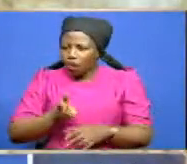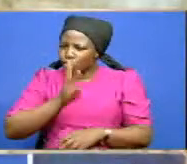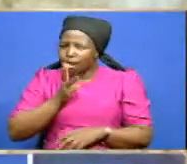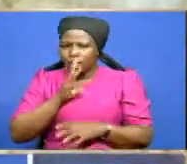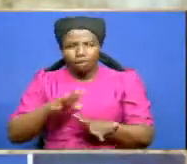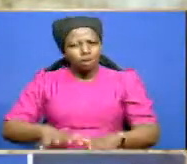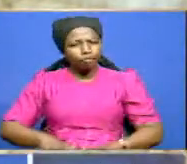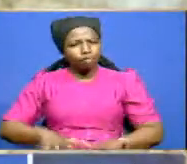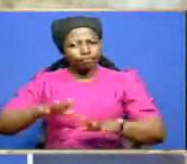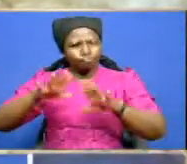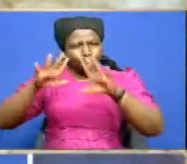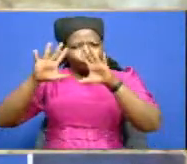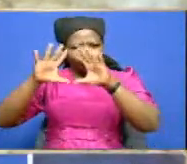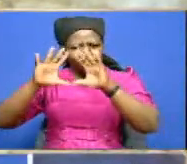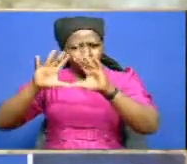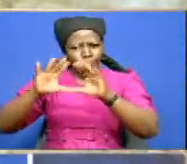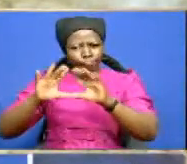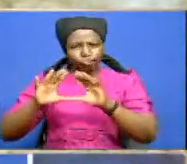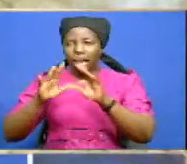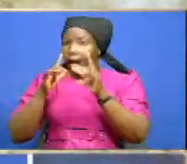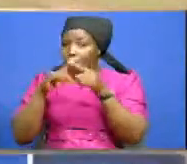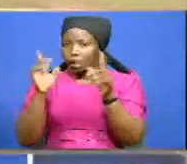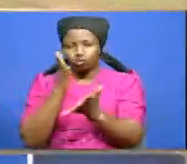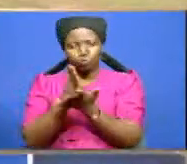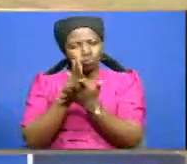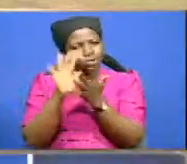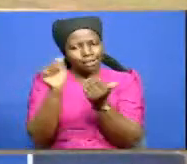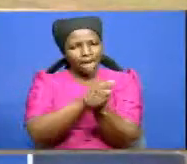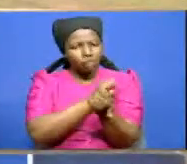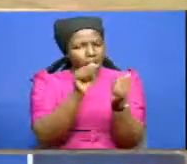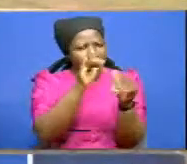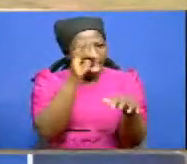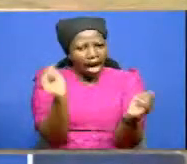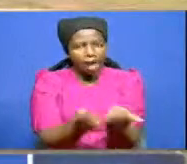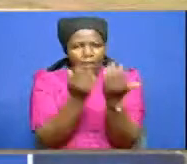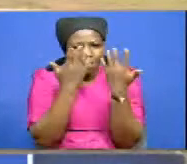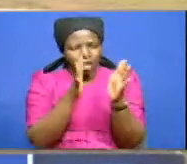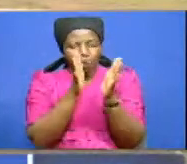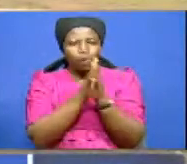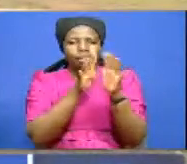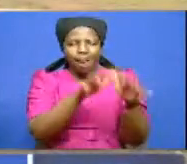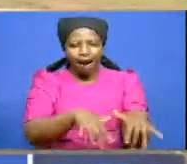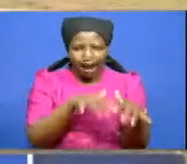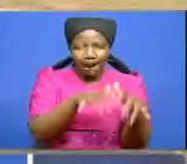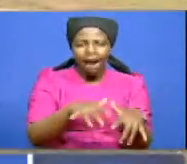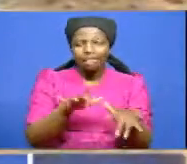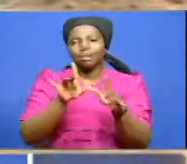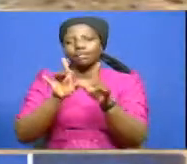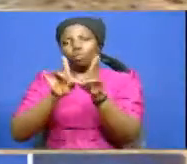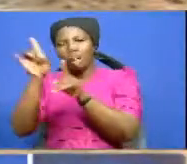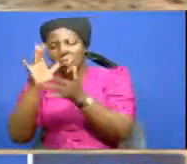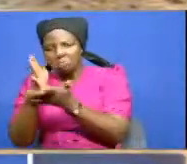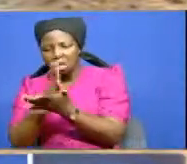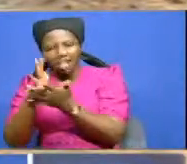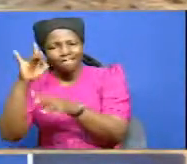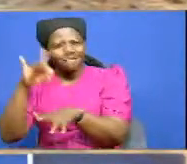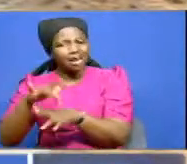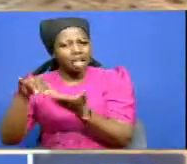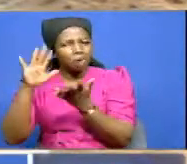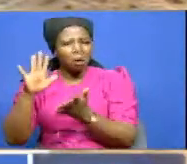receding, but damage has already been done, with agriculture and tourism sector in the area taking the hit. Bado tuko na